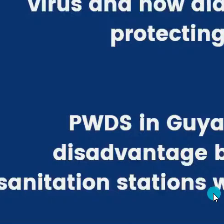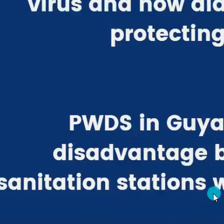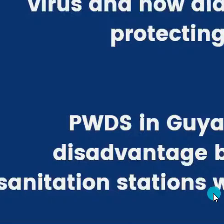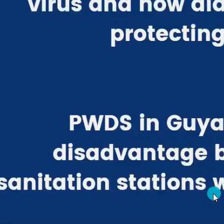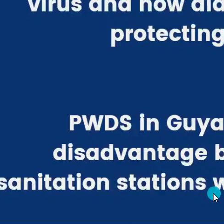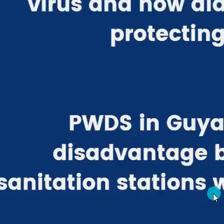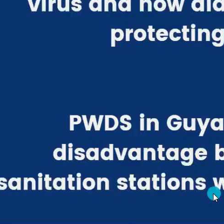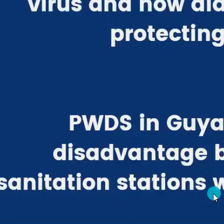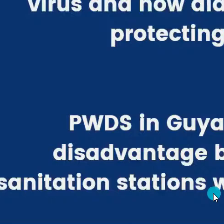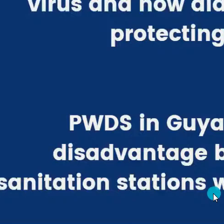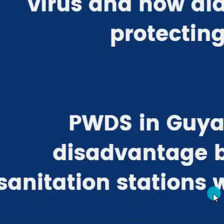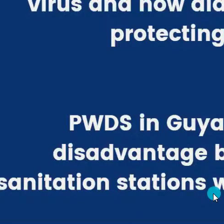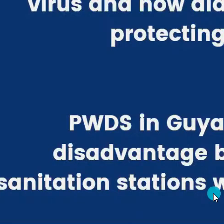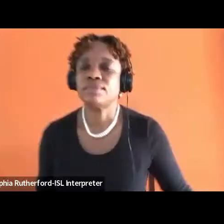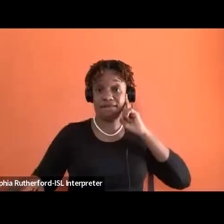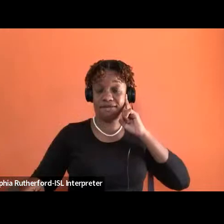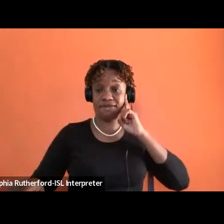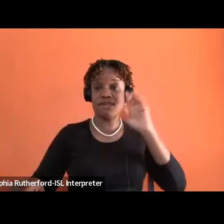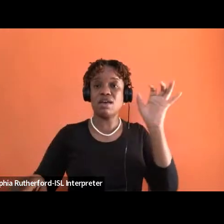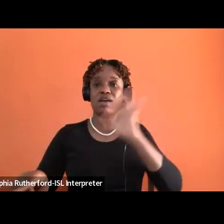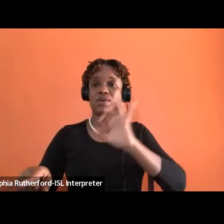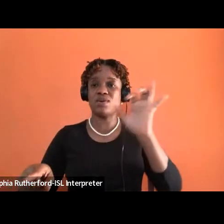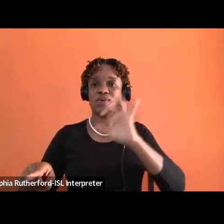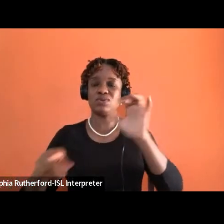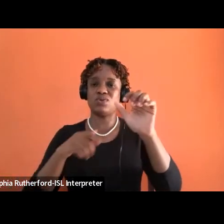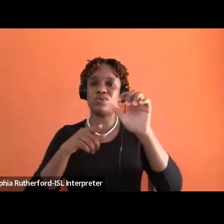trained cosmetologist.